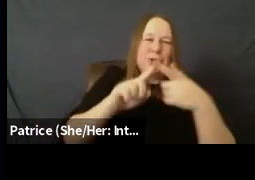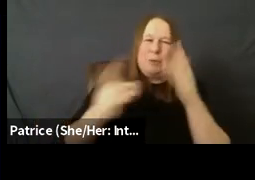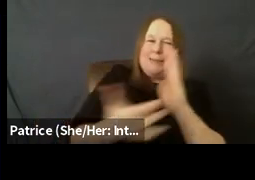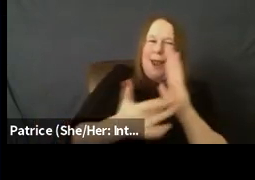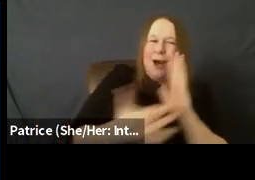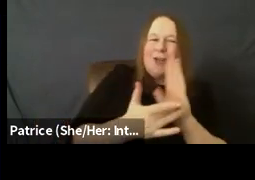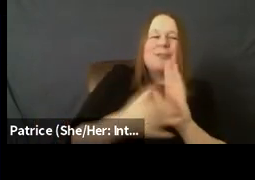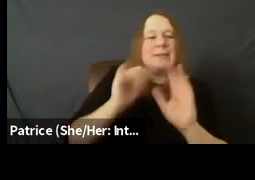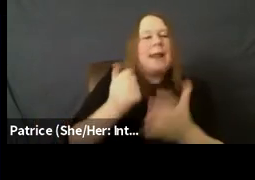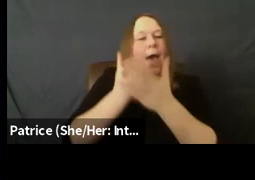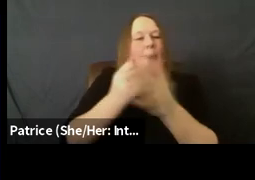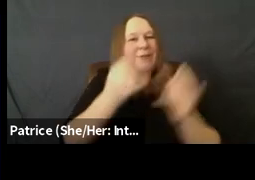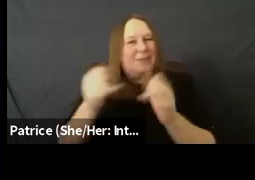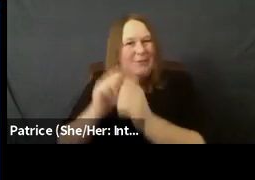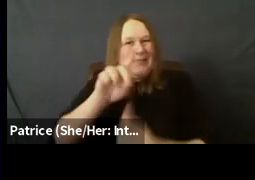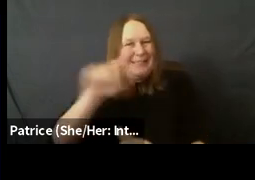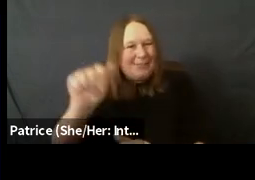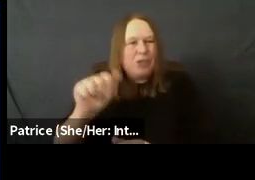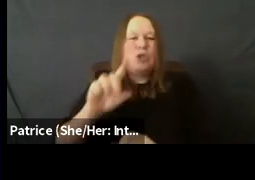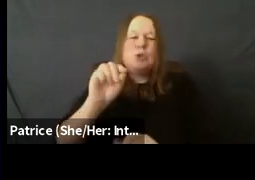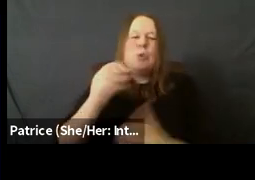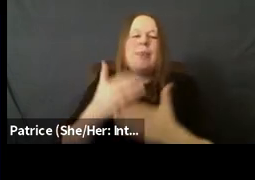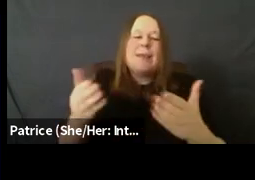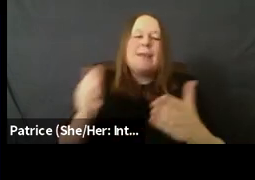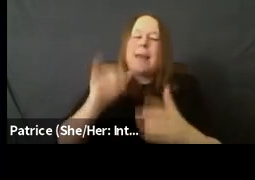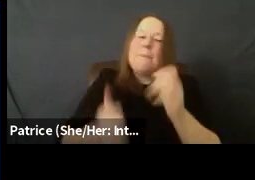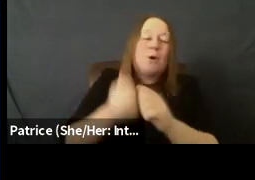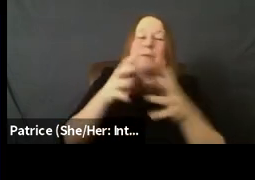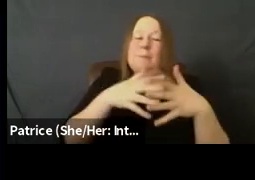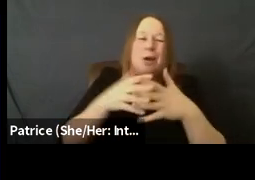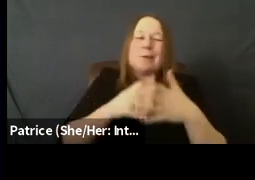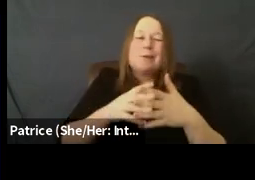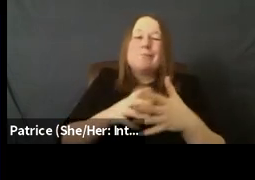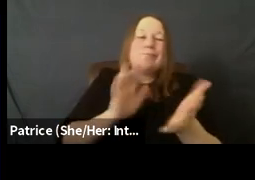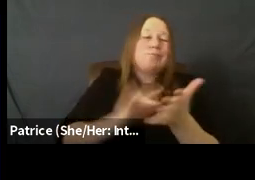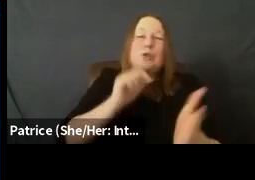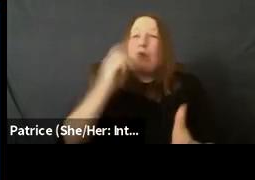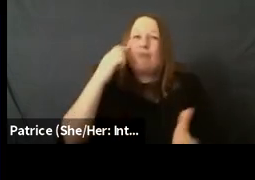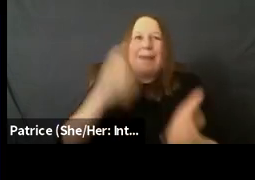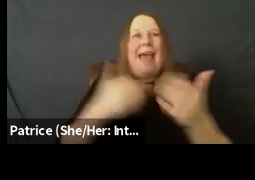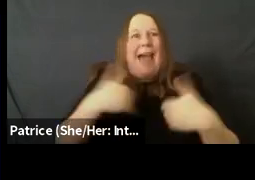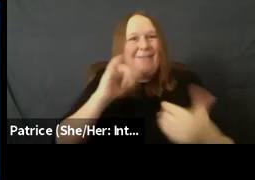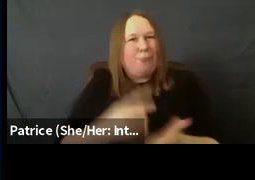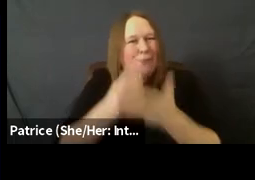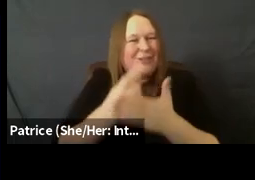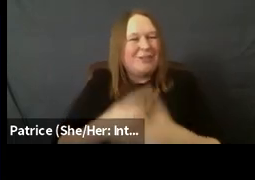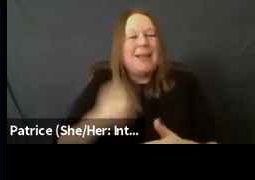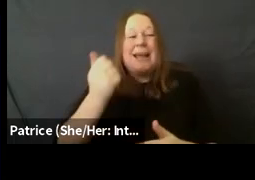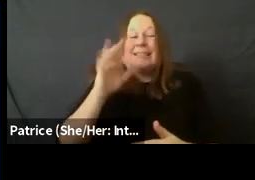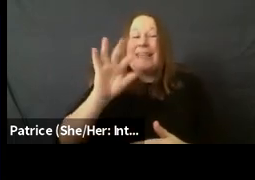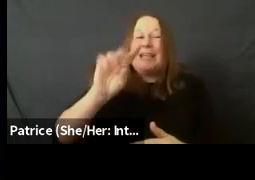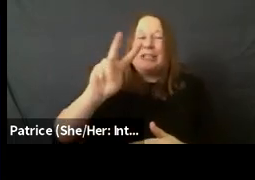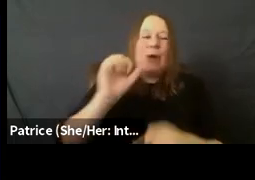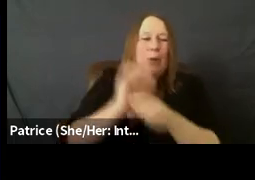technologies that can help individuals with disabilities do things that most Americans take for granted. In 1982, I worked to pass